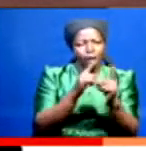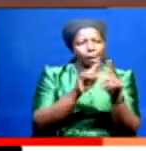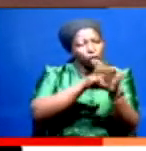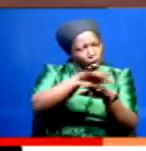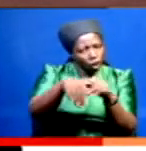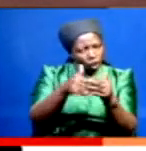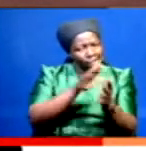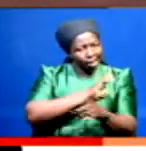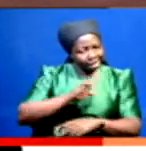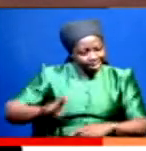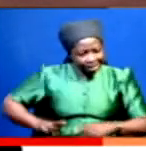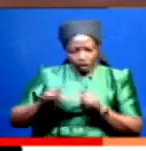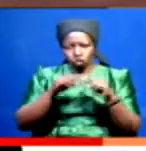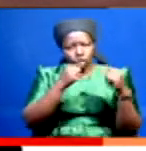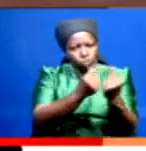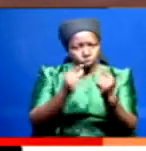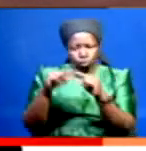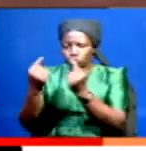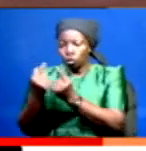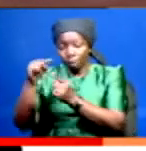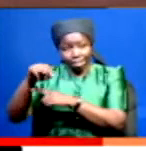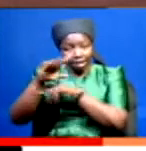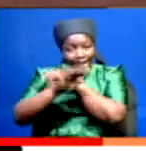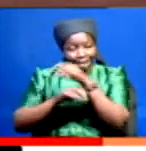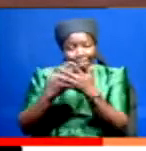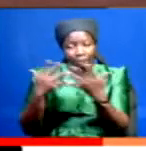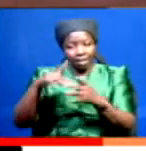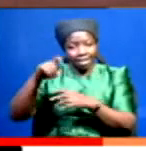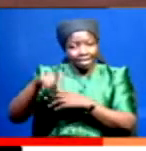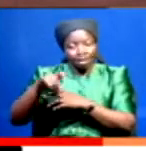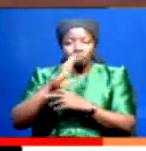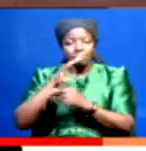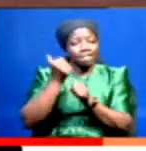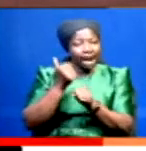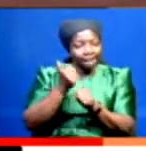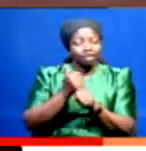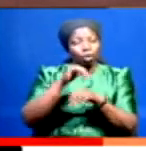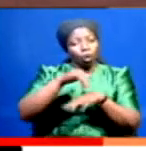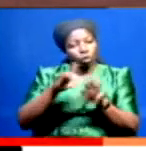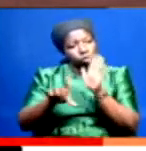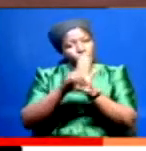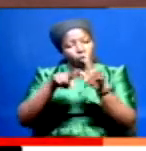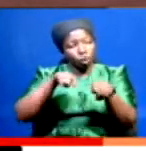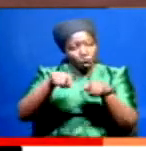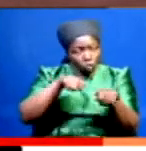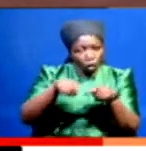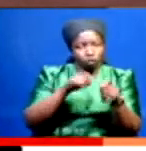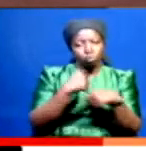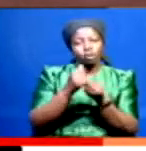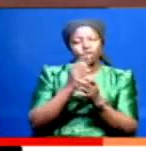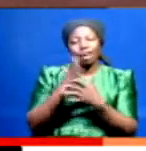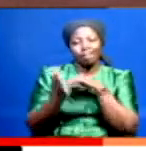country, something needs to be done from the law perspective, so that rogue people like this, who play